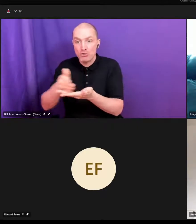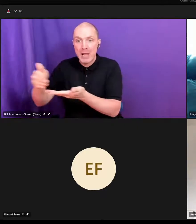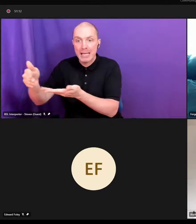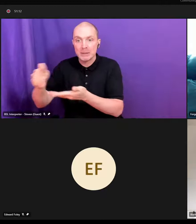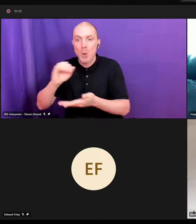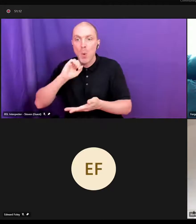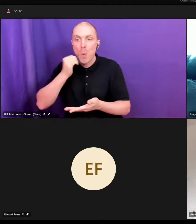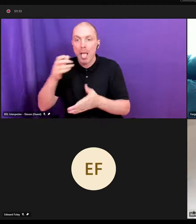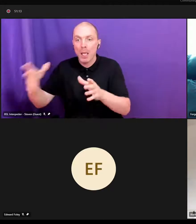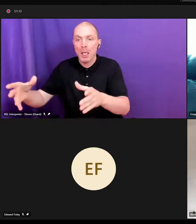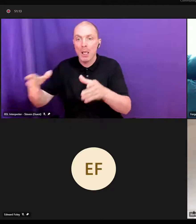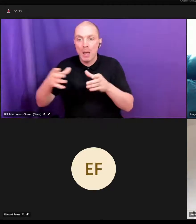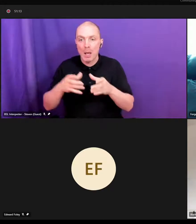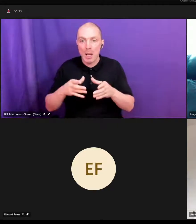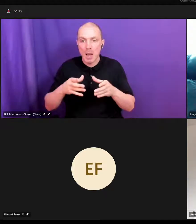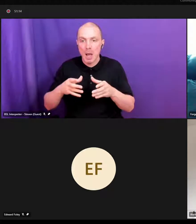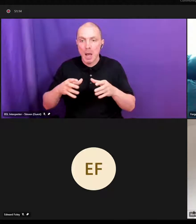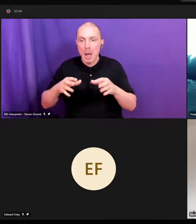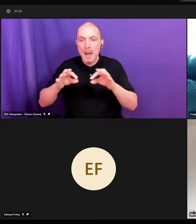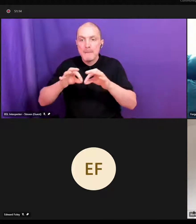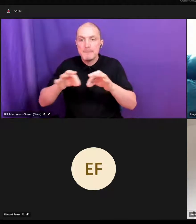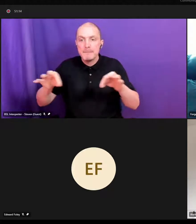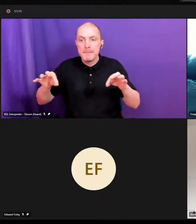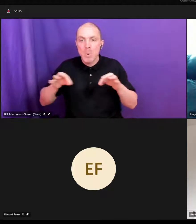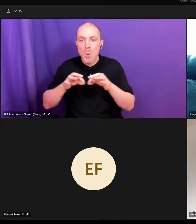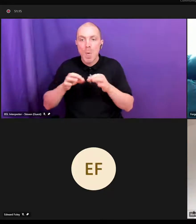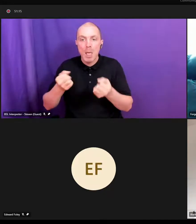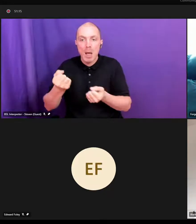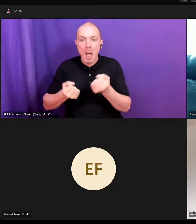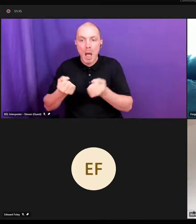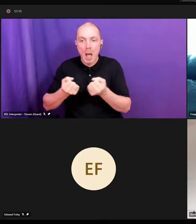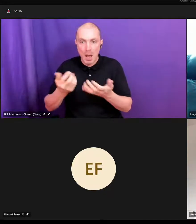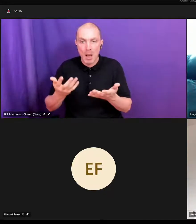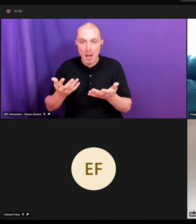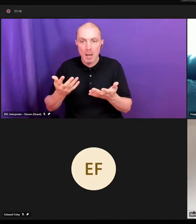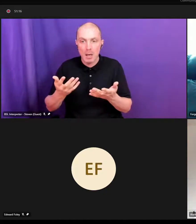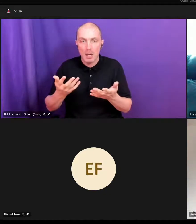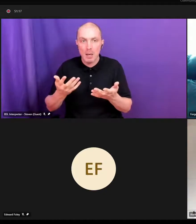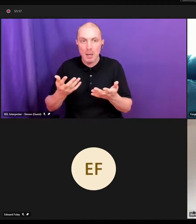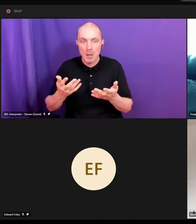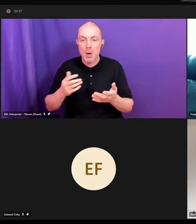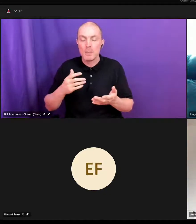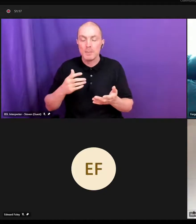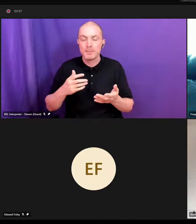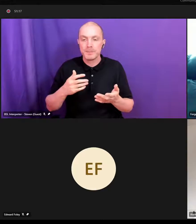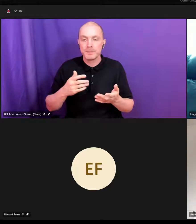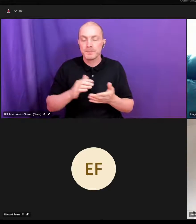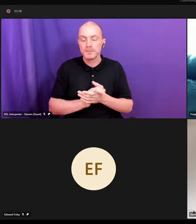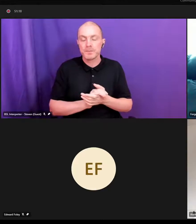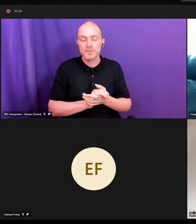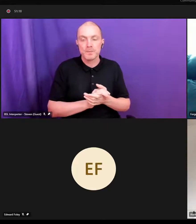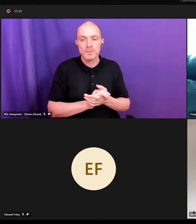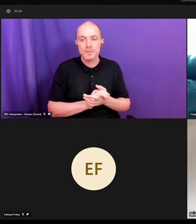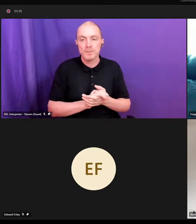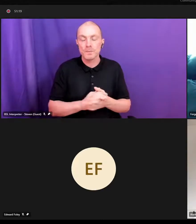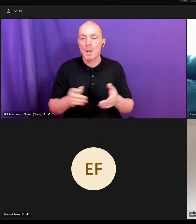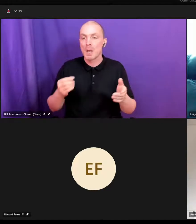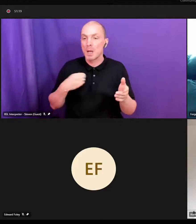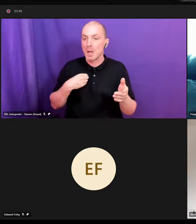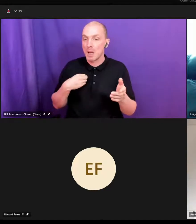So we will see them replacing the petrol and diesel vehicles. Added to this is that